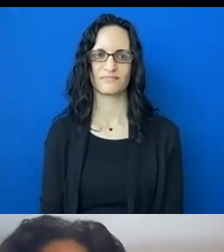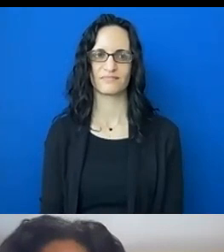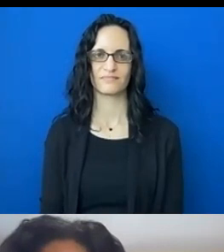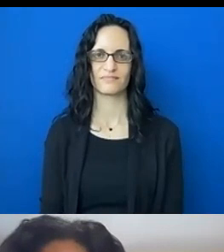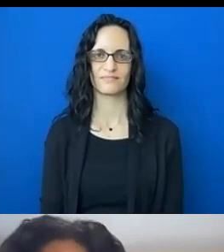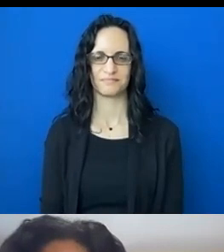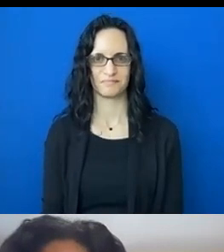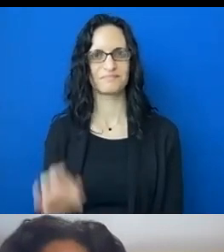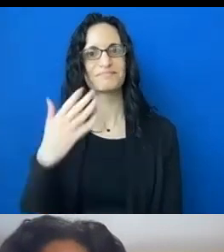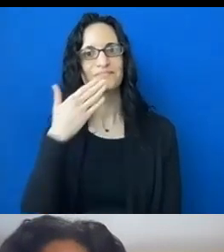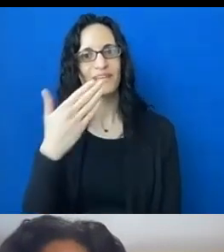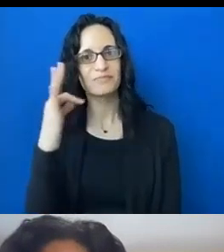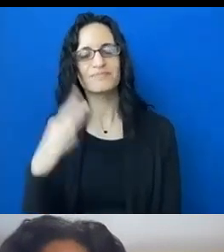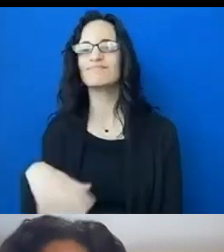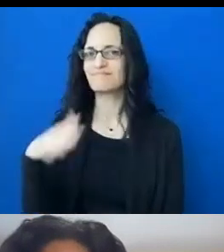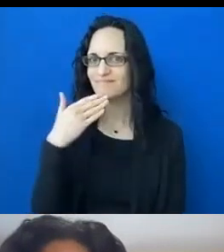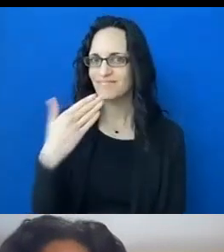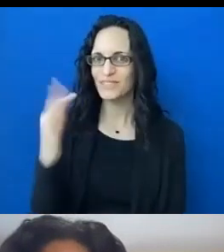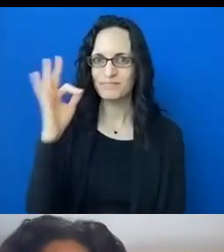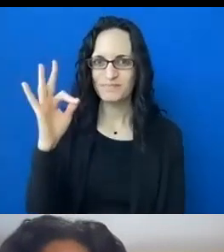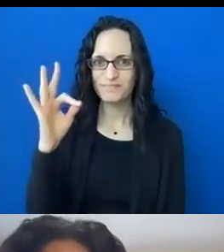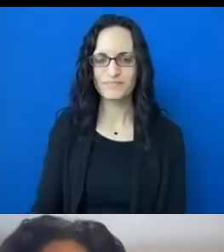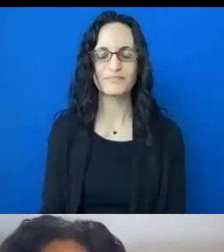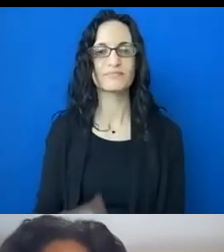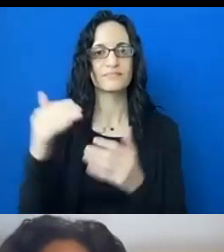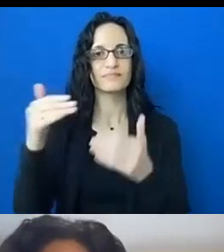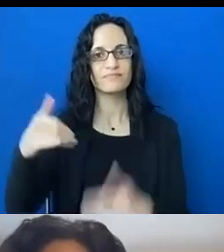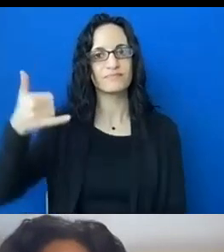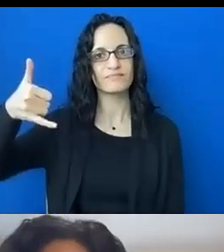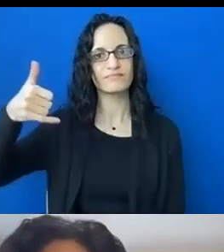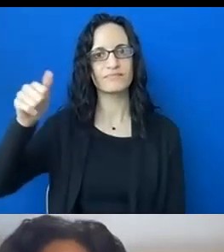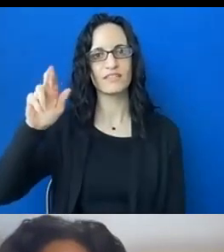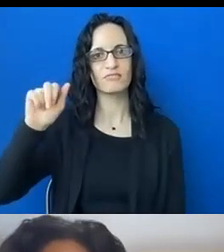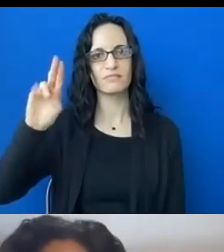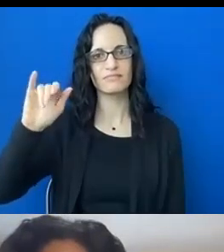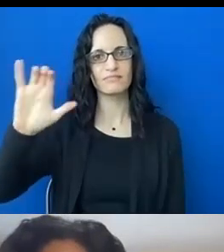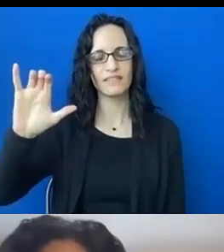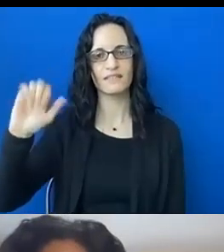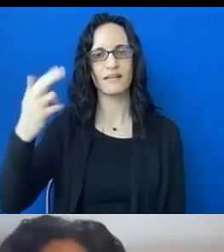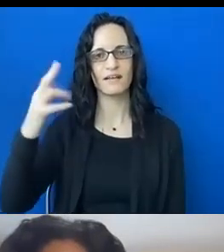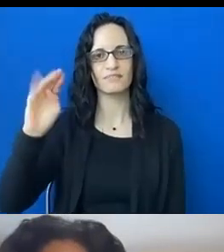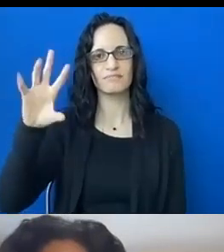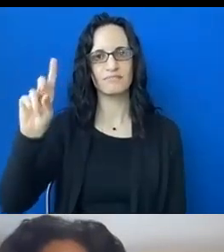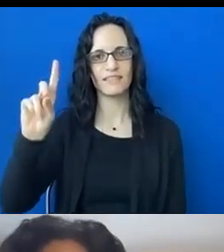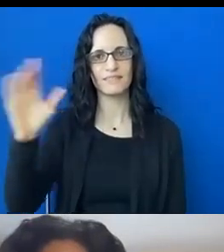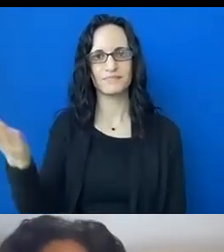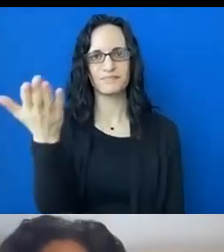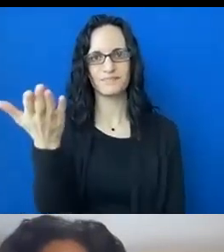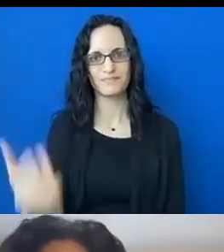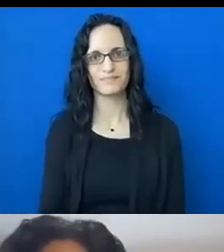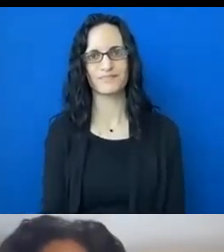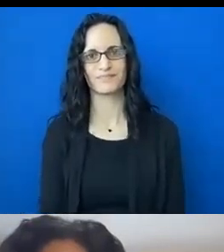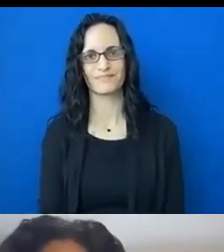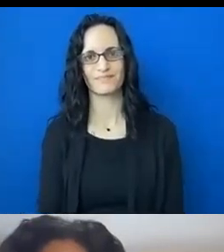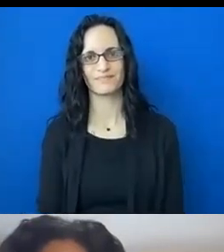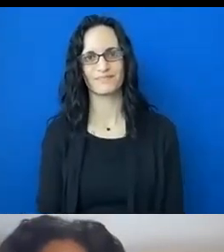Thank you. Thank you. Our Arabic interpreter is Ahmed Al-Rubaye.